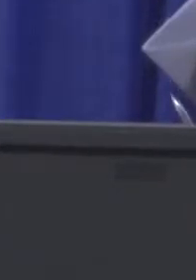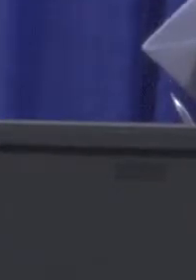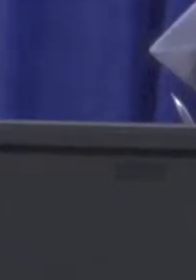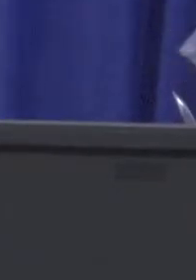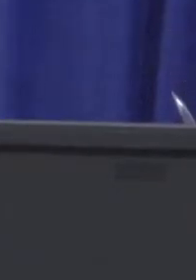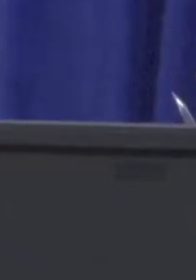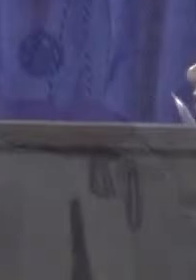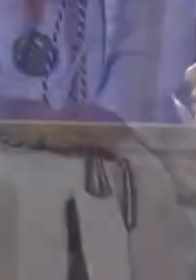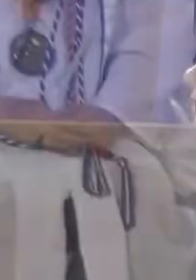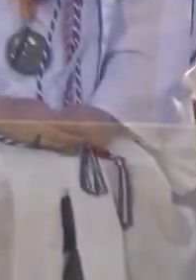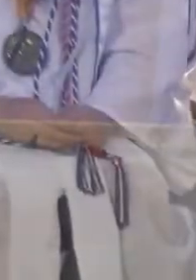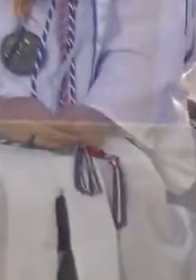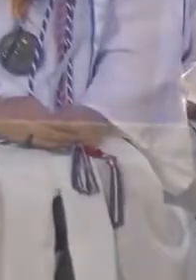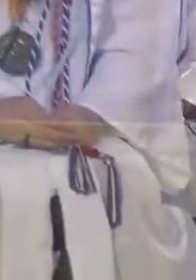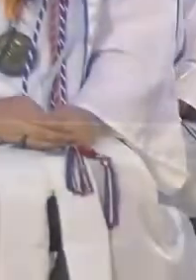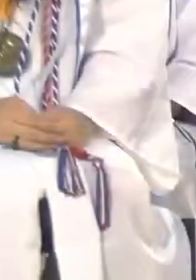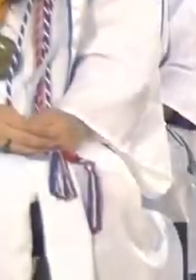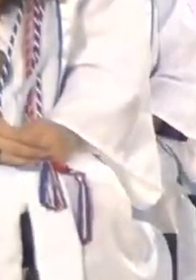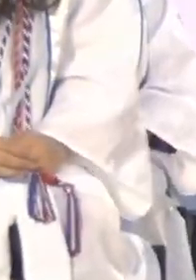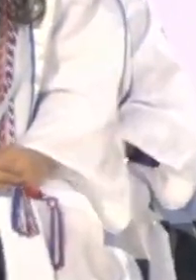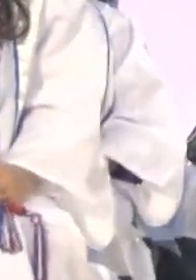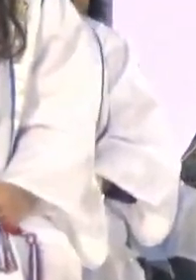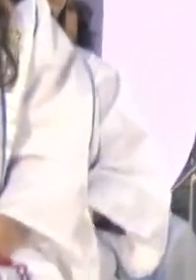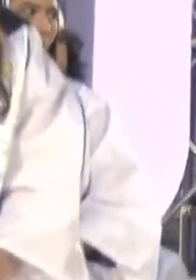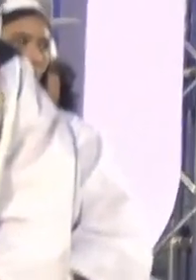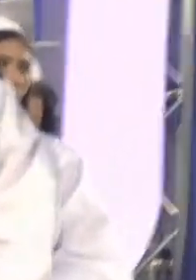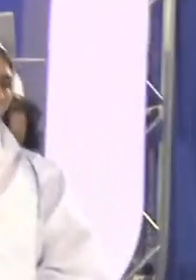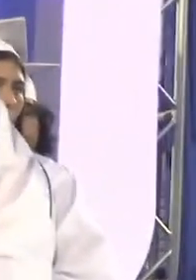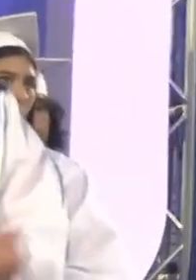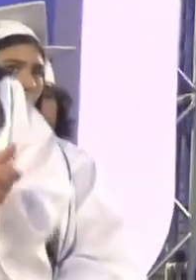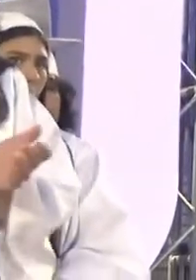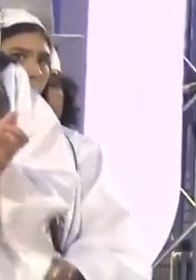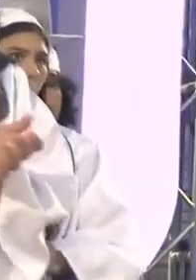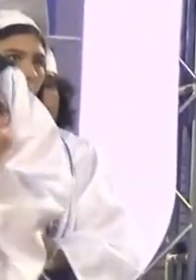Dr. Grillo from St. Philip's College.